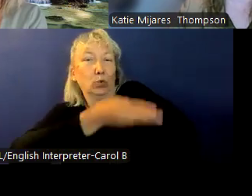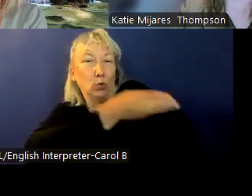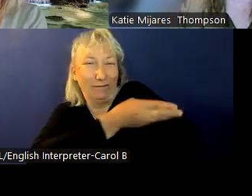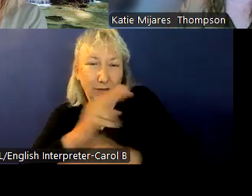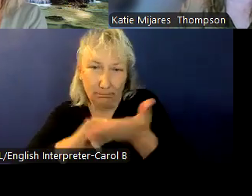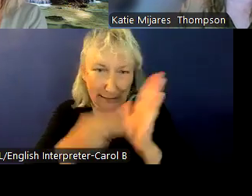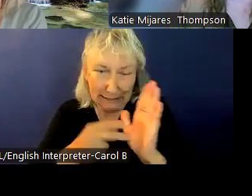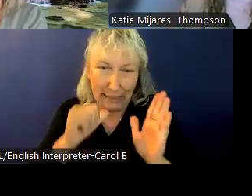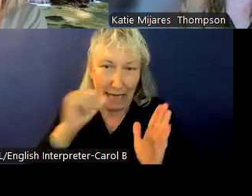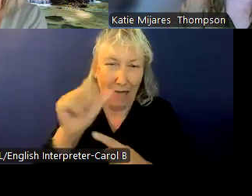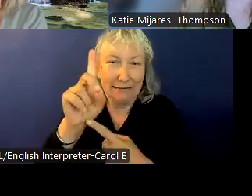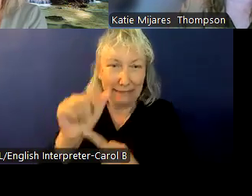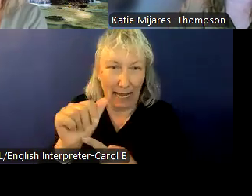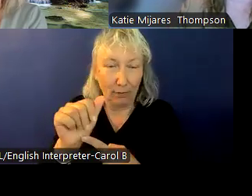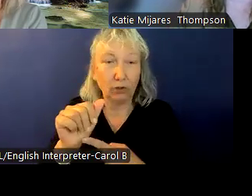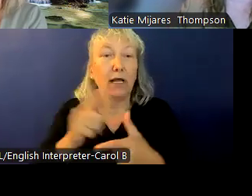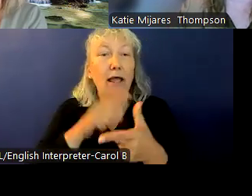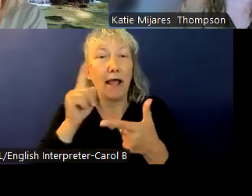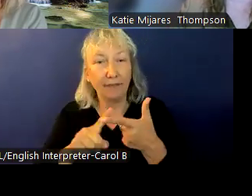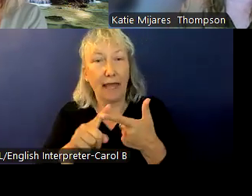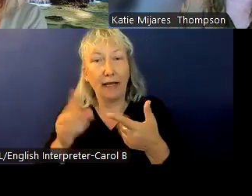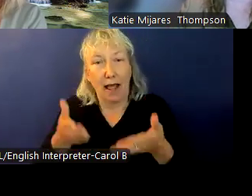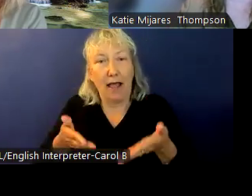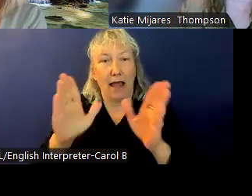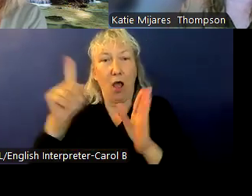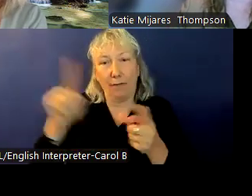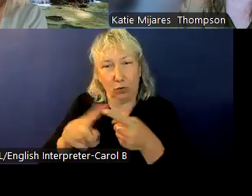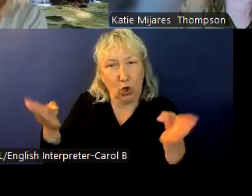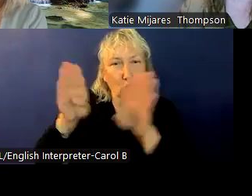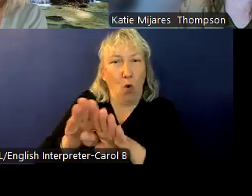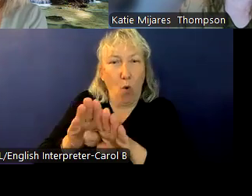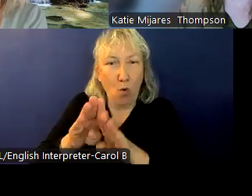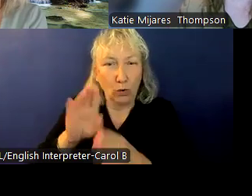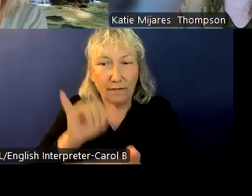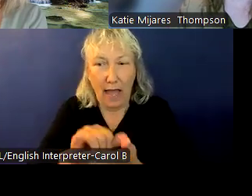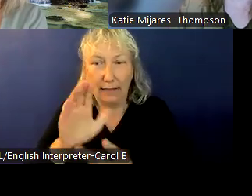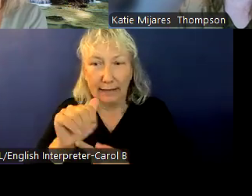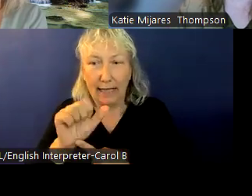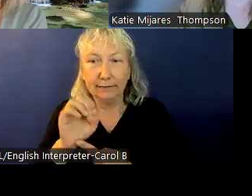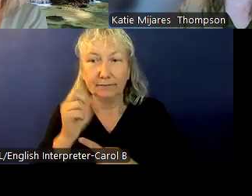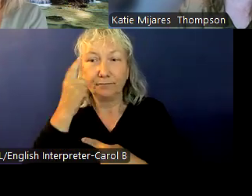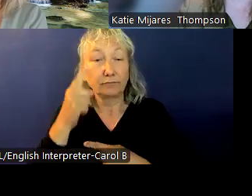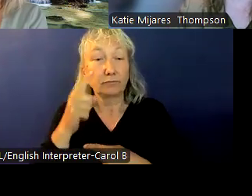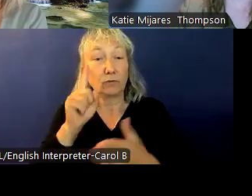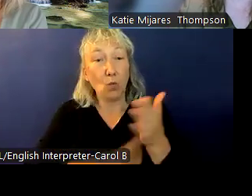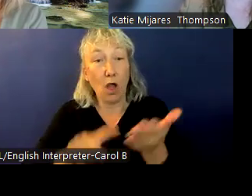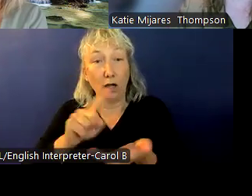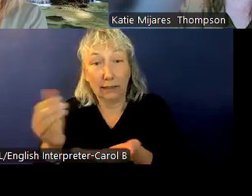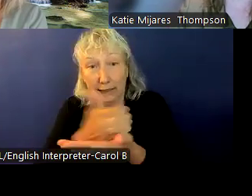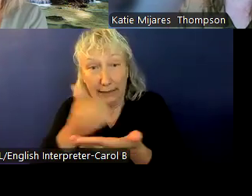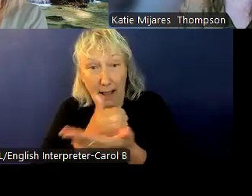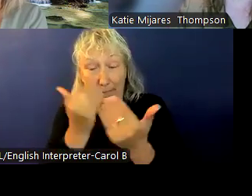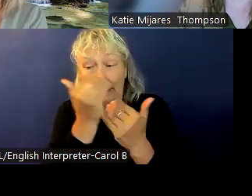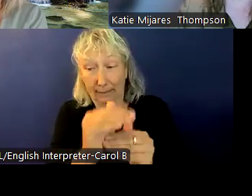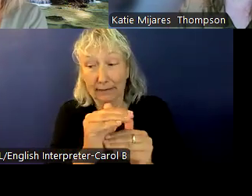than being closed for not meeting that basis of need. The elimination of the income limits would allow individuals